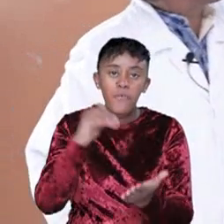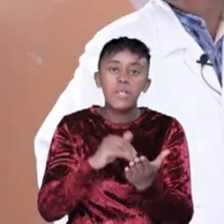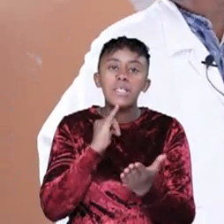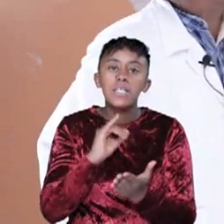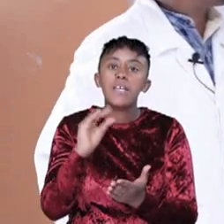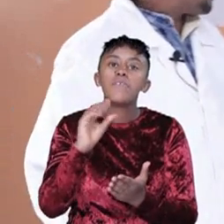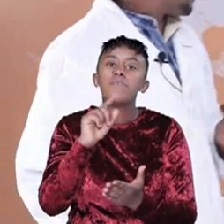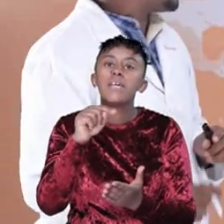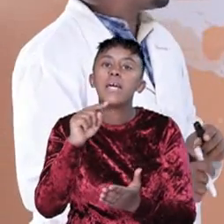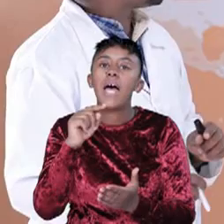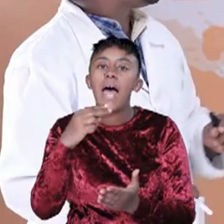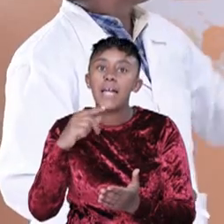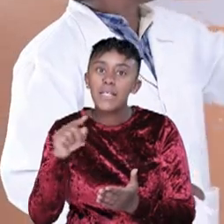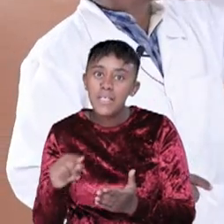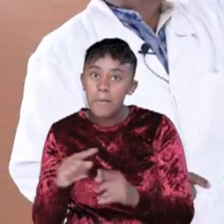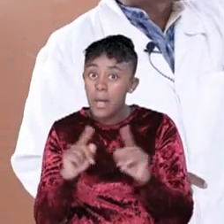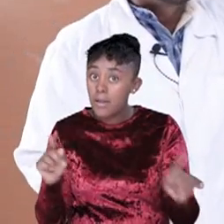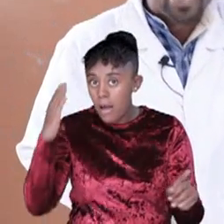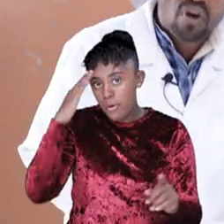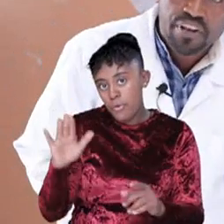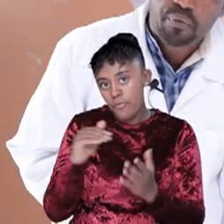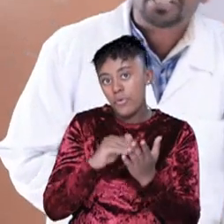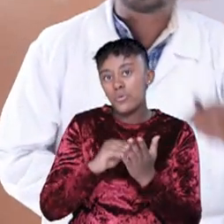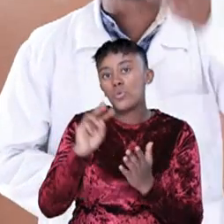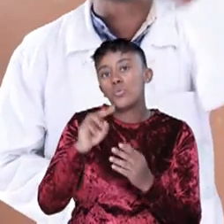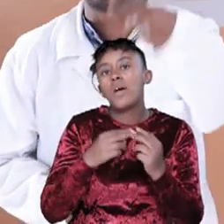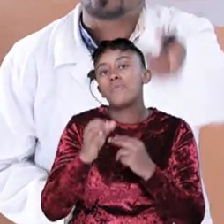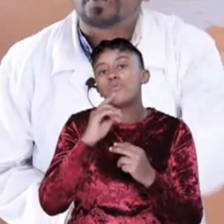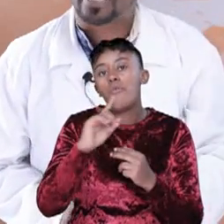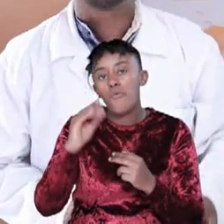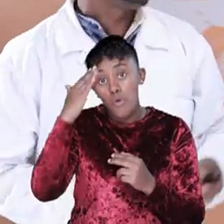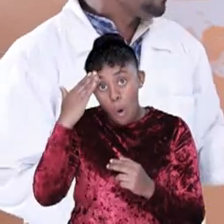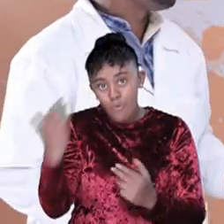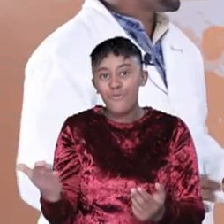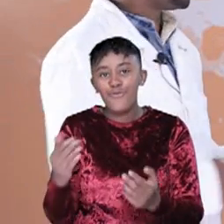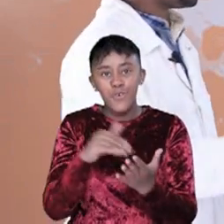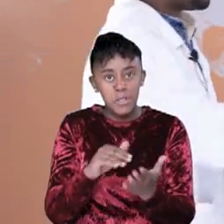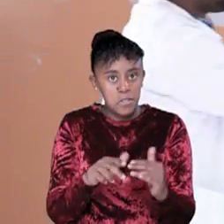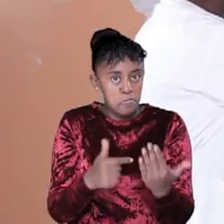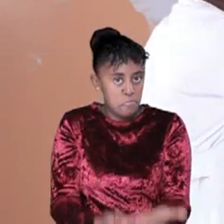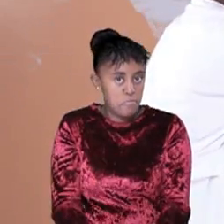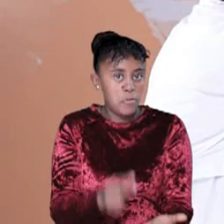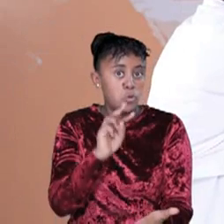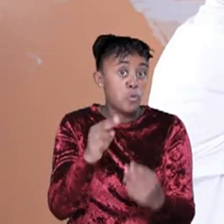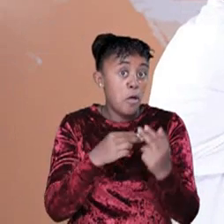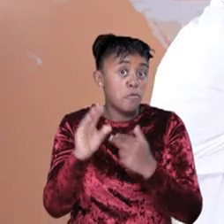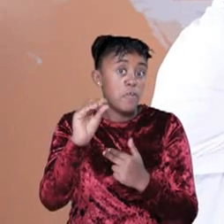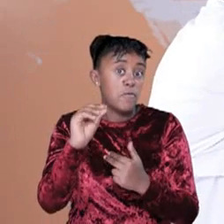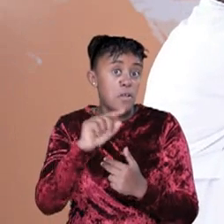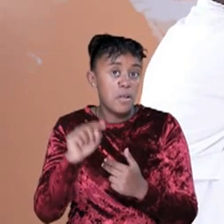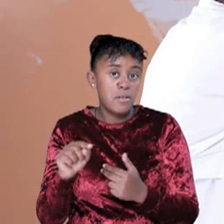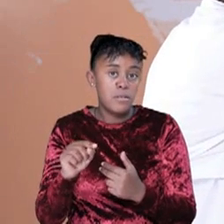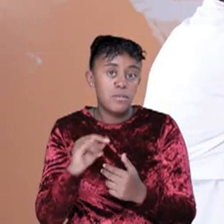about the known frequency is 50 hertz, but the unknown frequency has 2 times of the known frequency. Therefore, 2 times